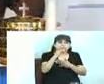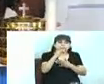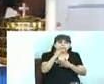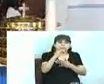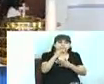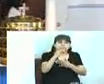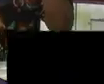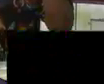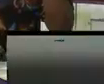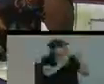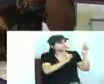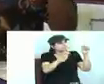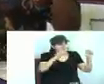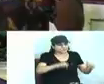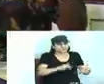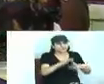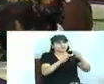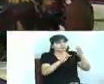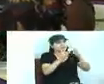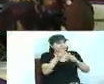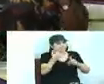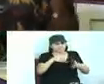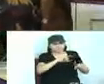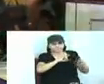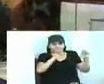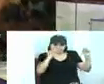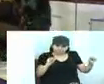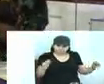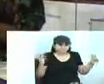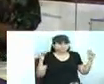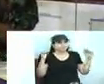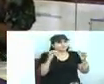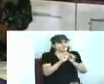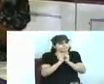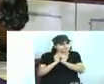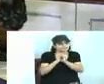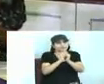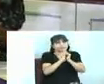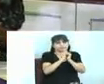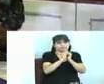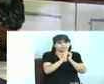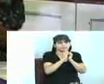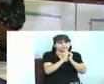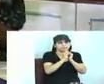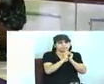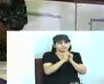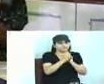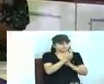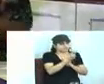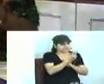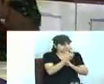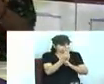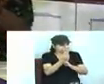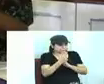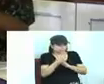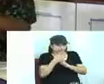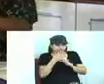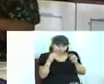building, this building where we can gather together. Two or three, you said,